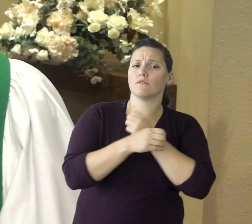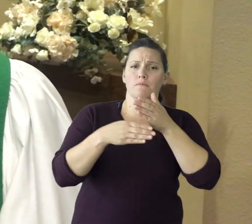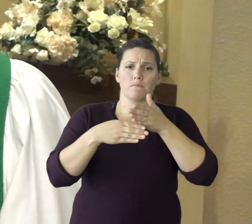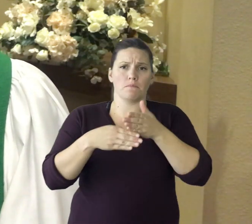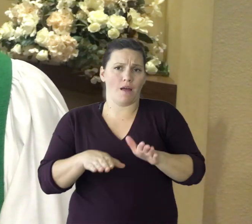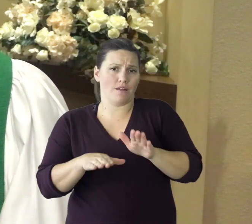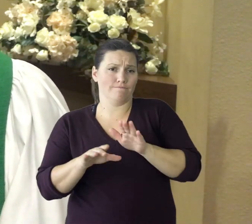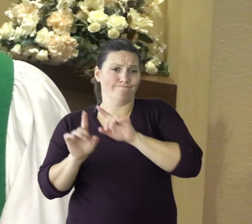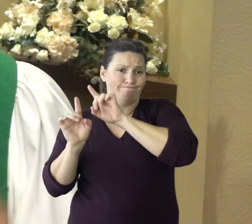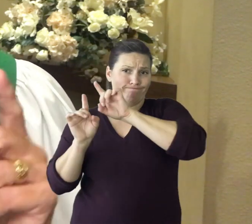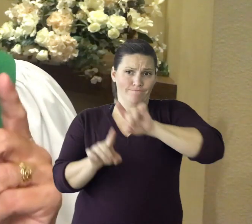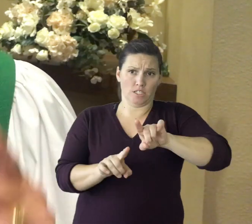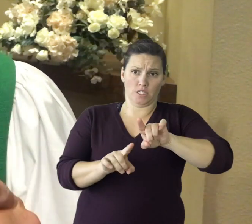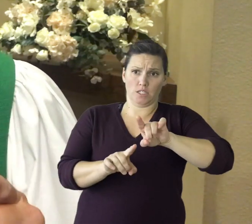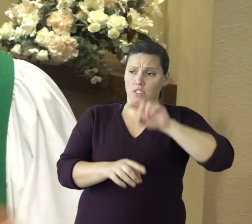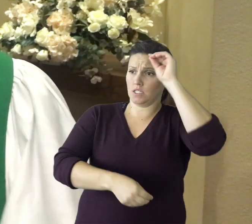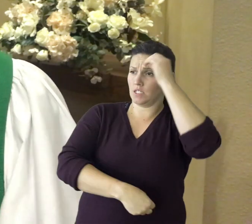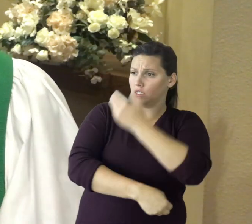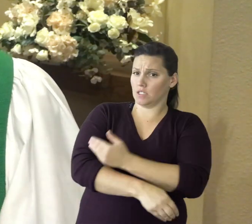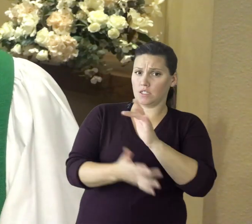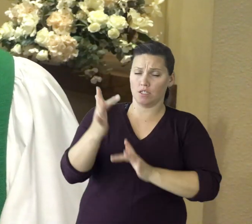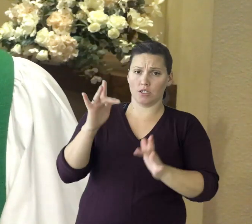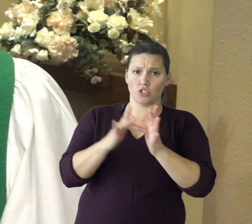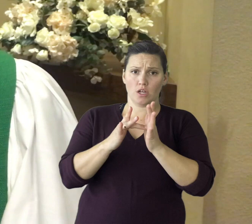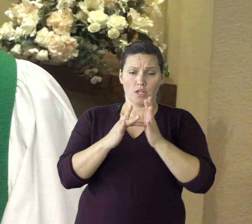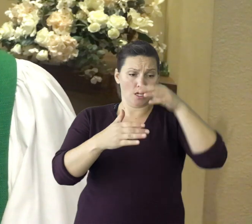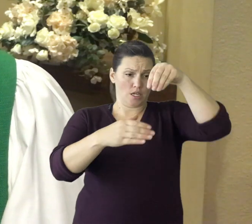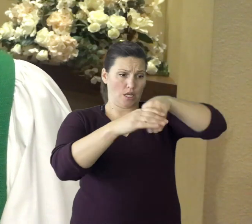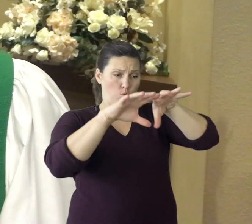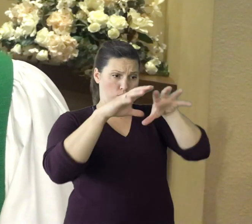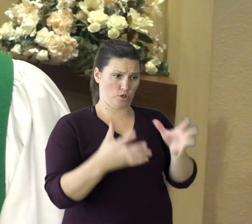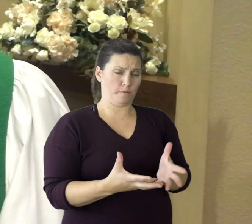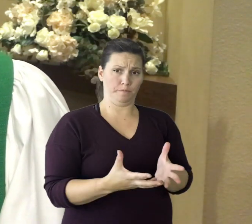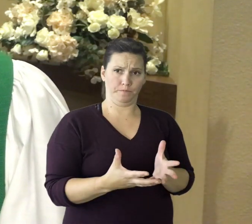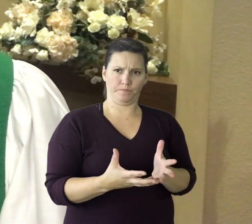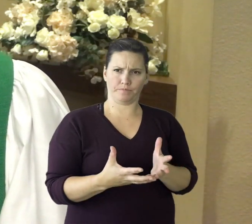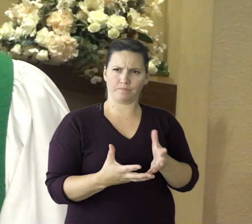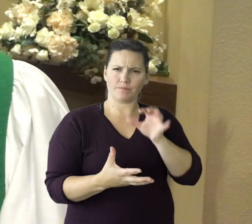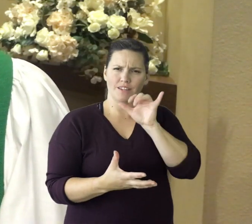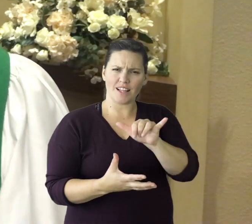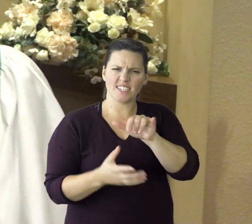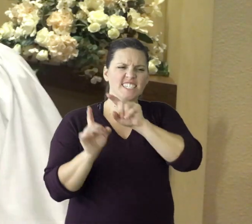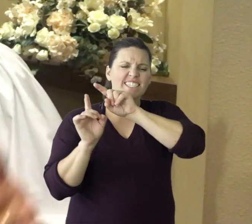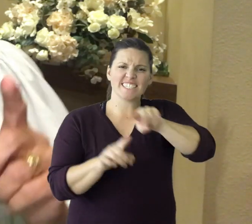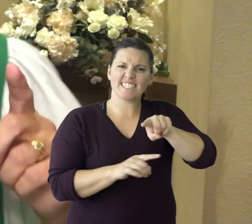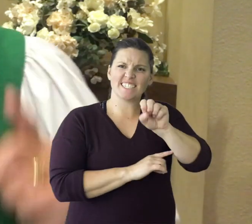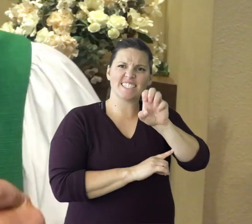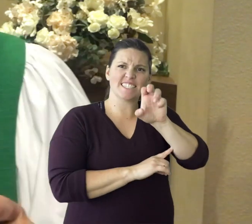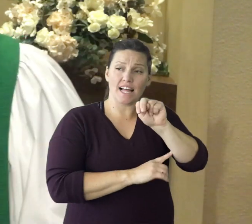his love by sending his Son, Jesus, into the world.